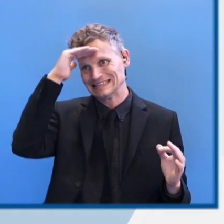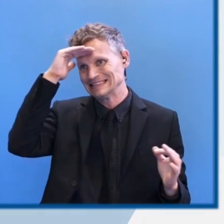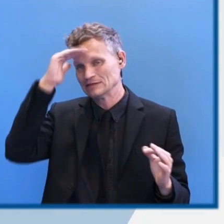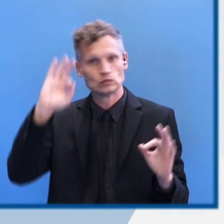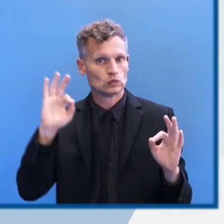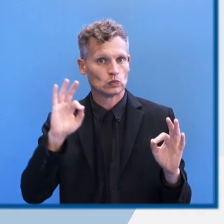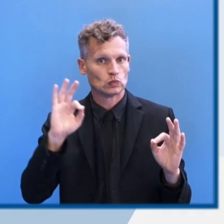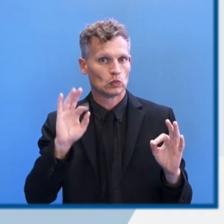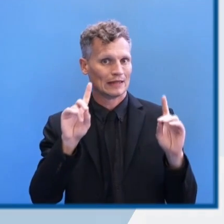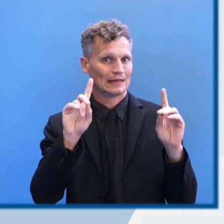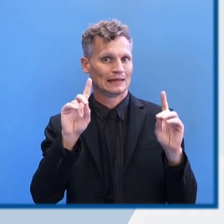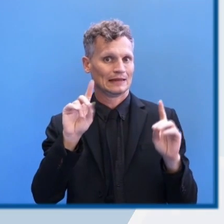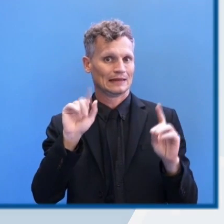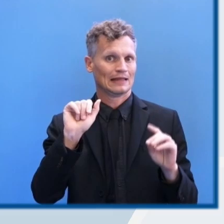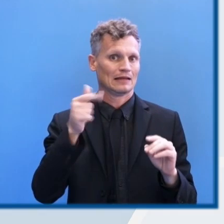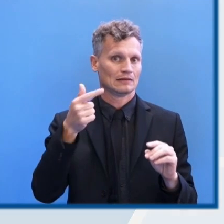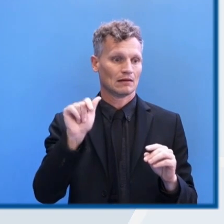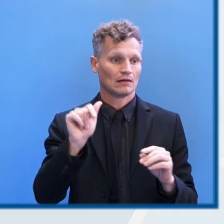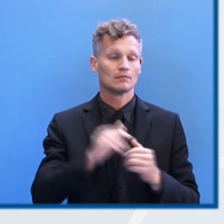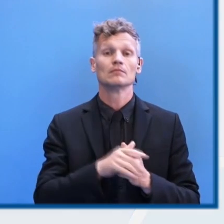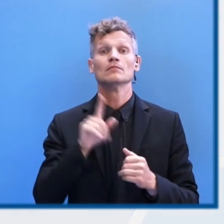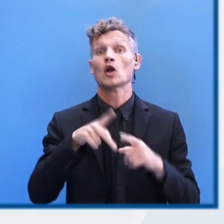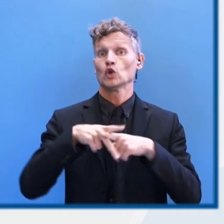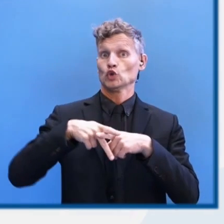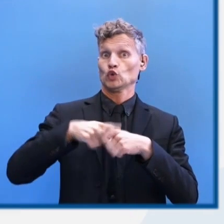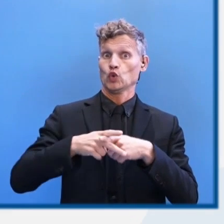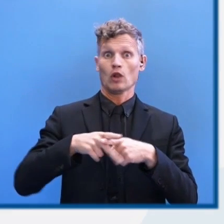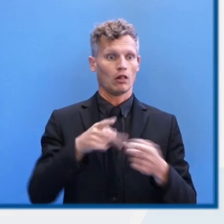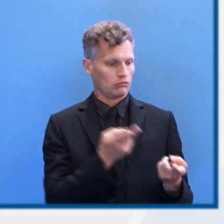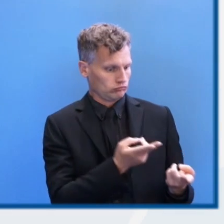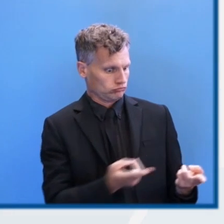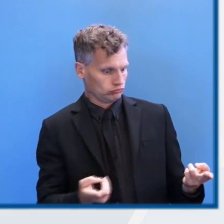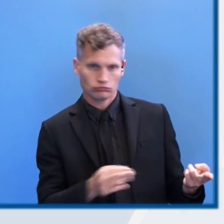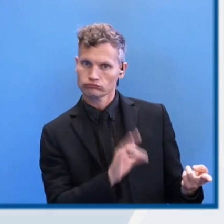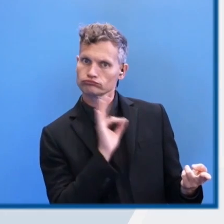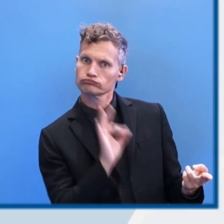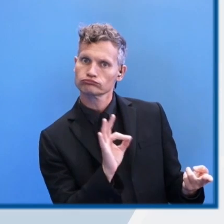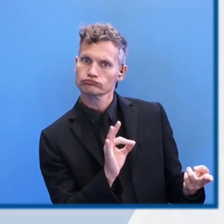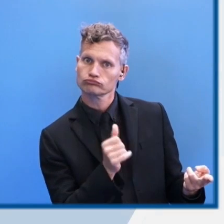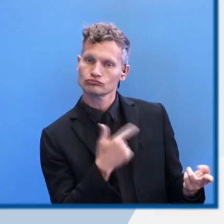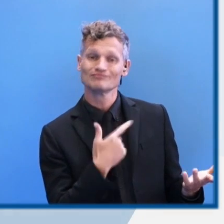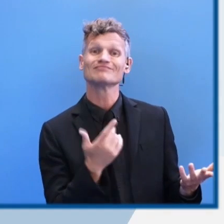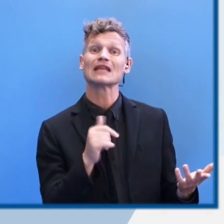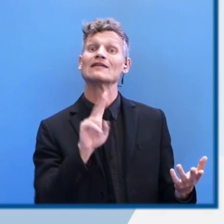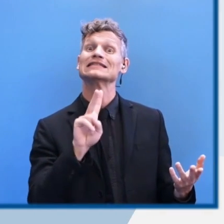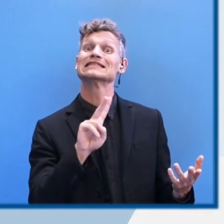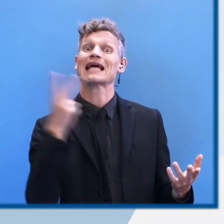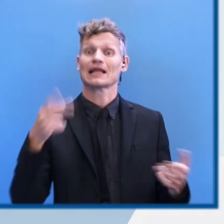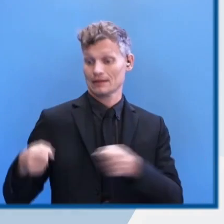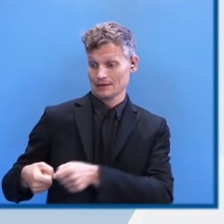But the tools are actually quite well developed. What is in my second toolbox, which